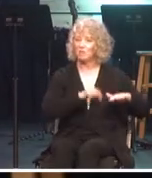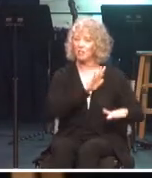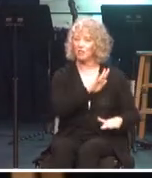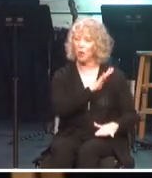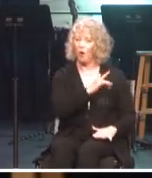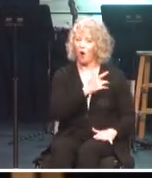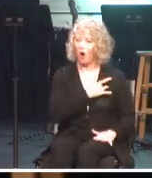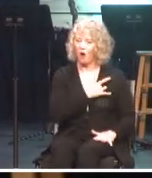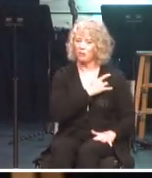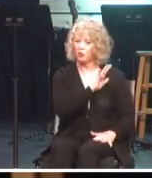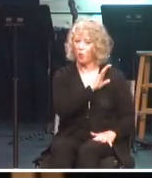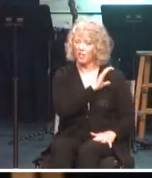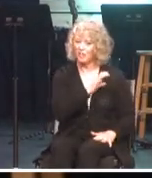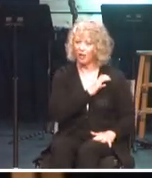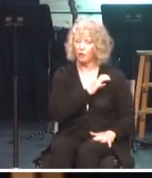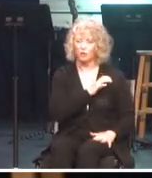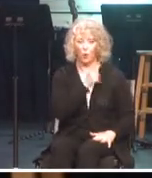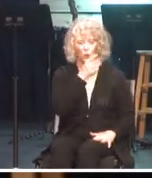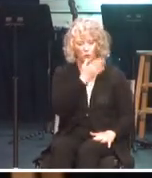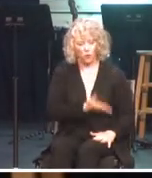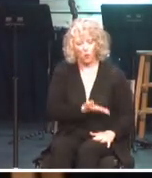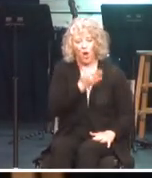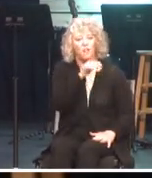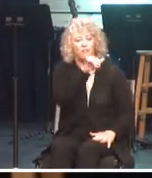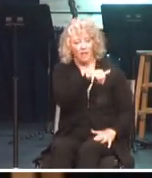your nature.